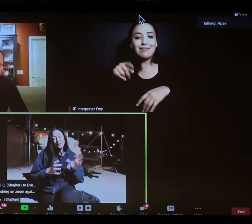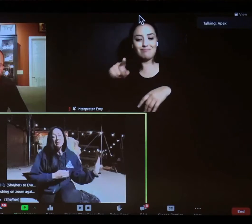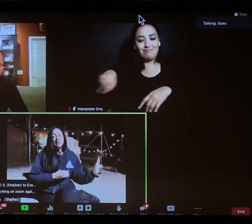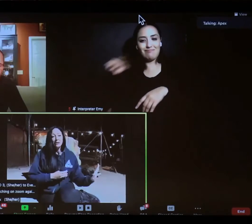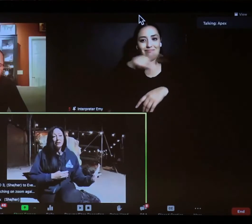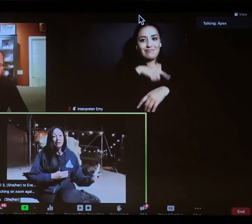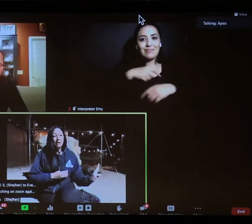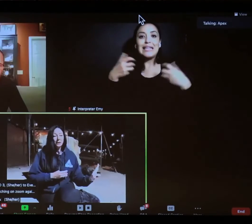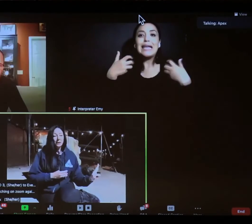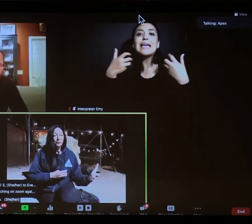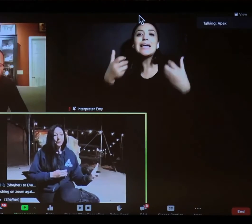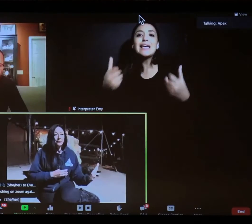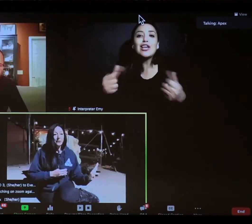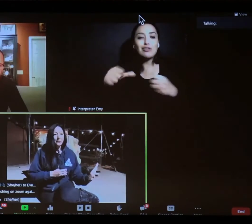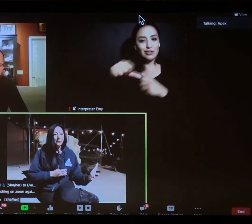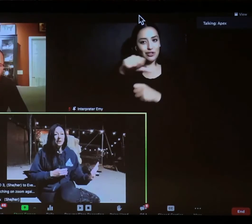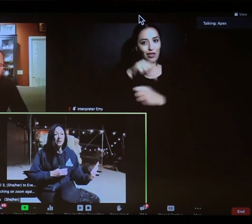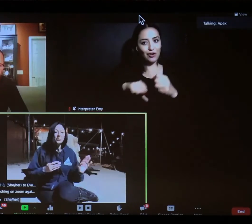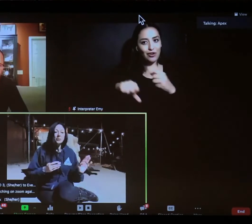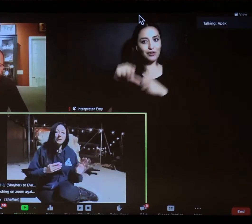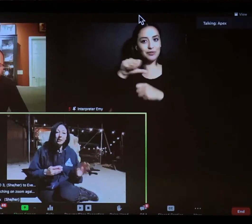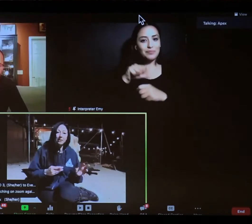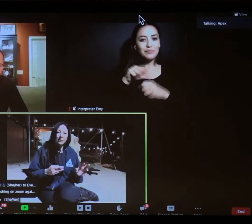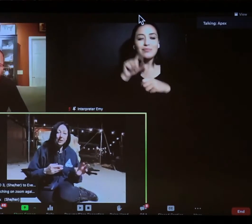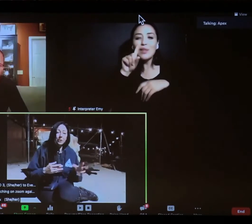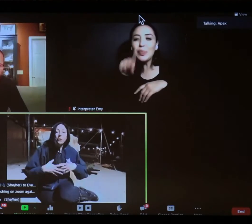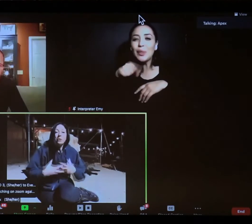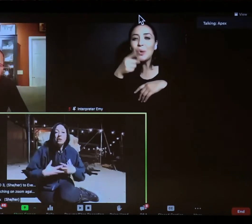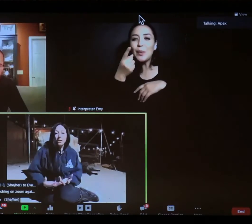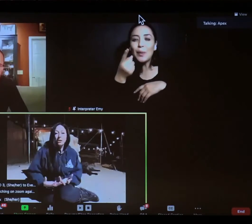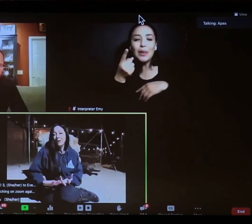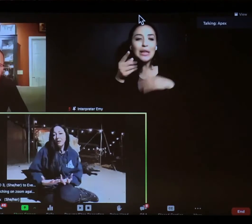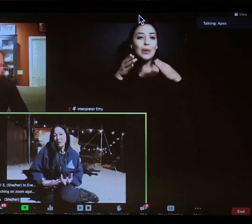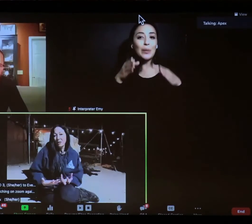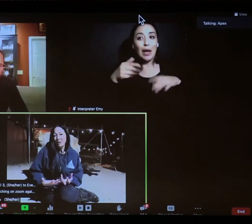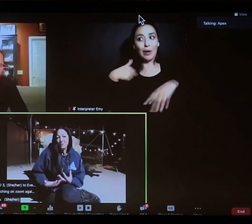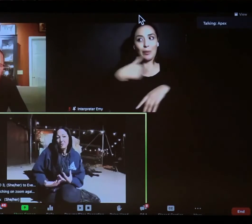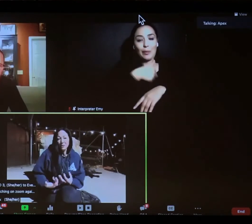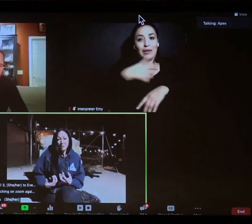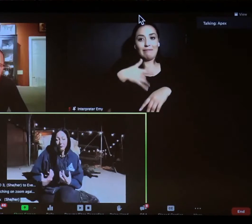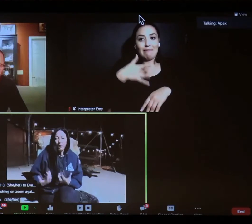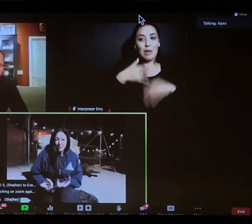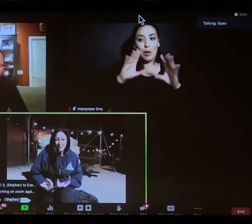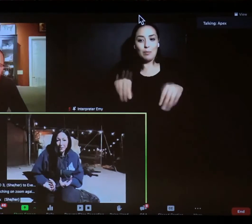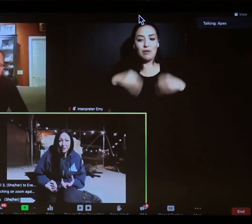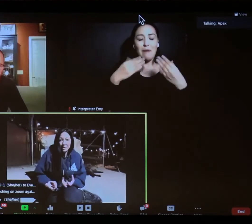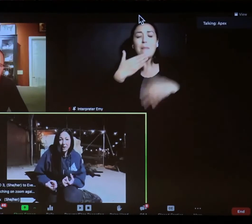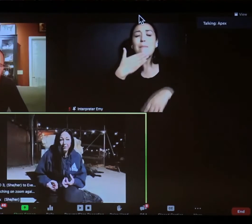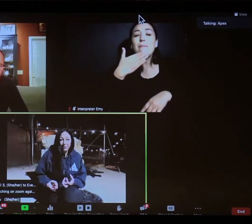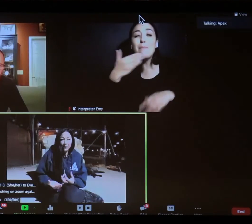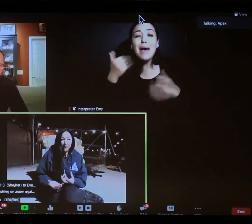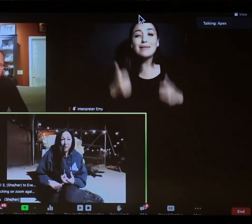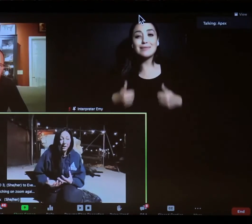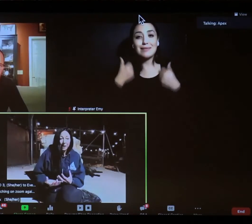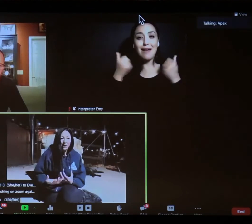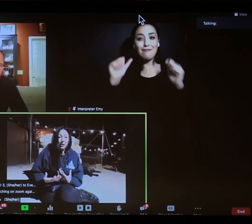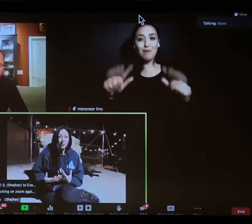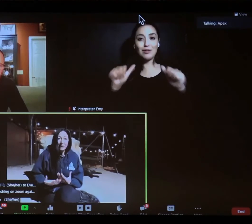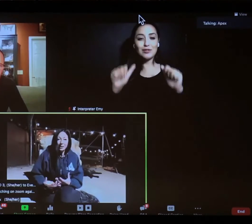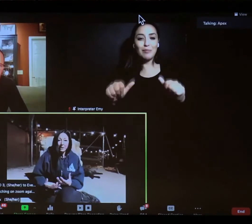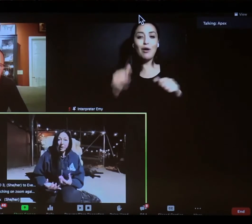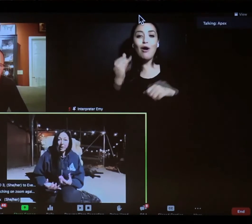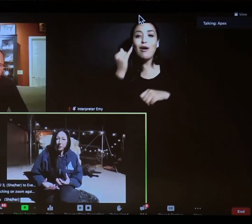said, the only way that we feel we can give them the best life possible is if we create